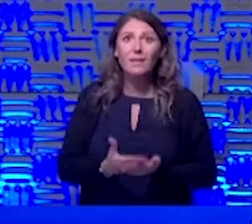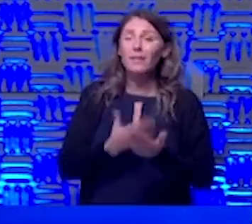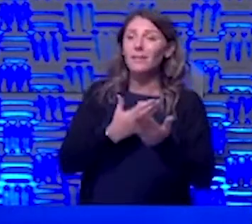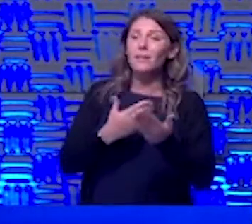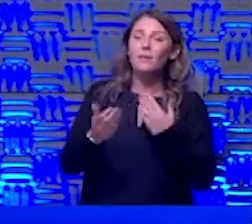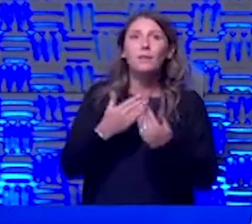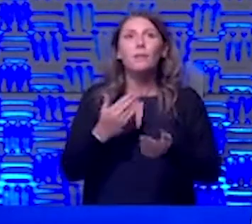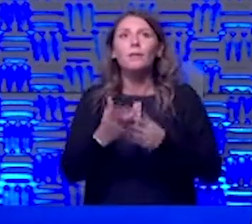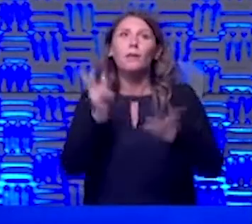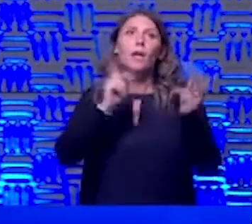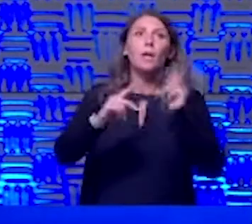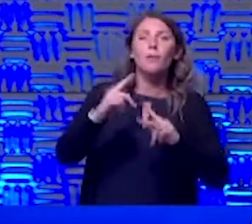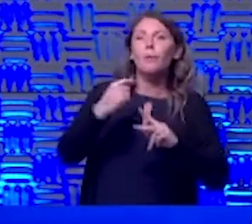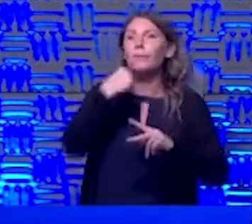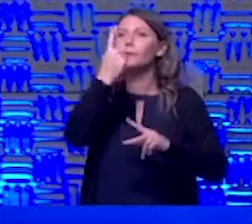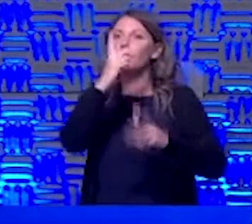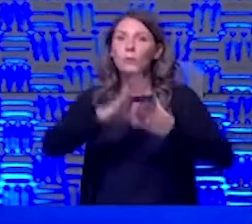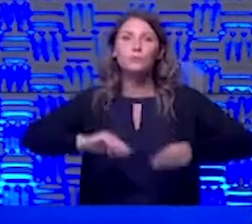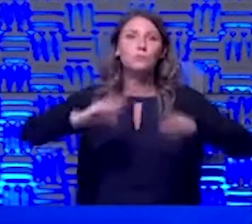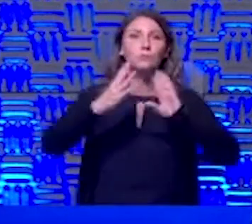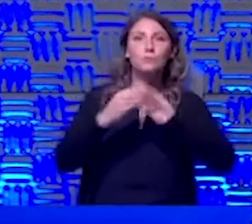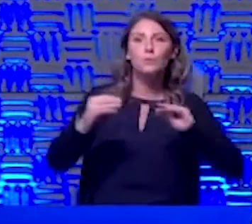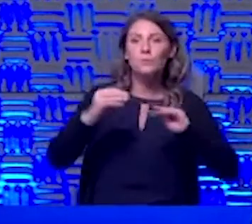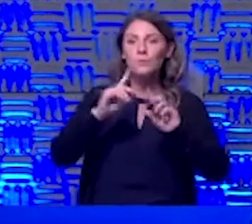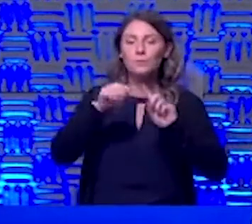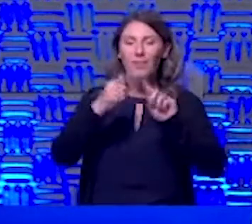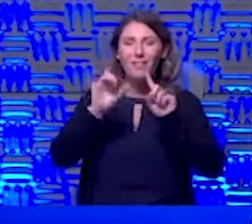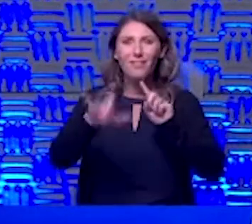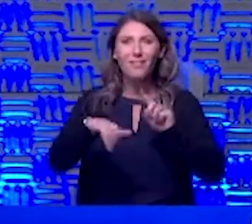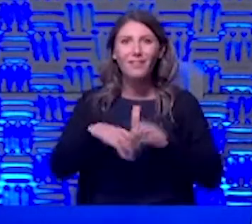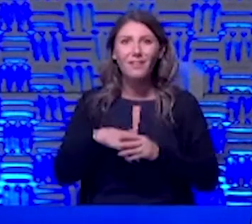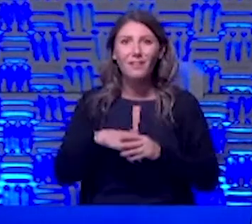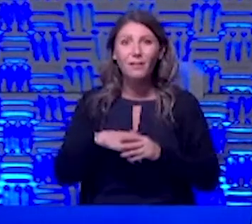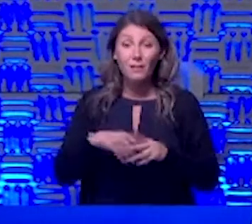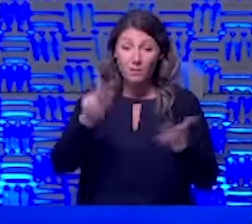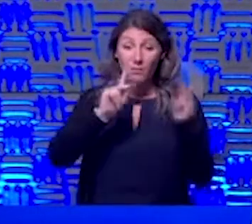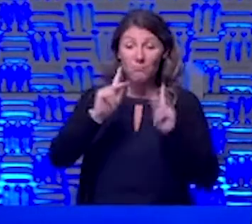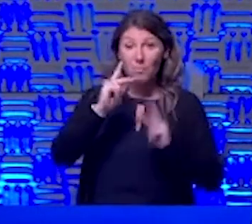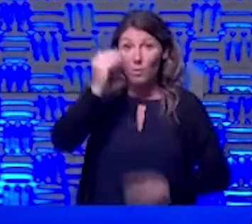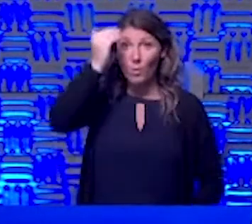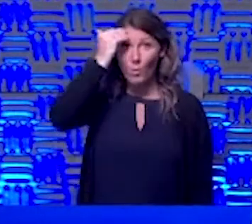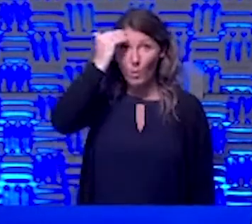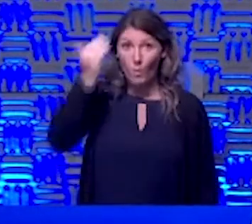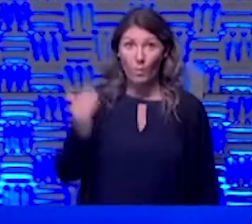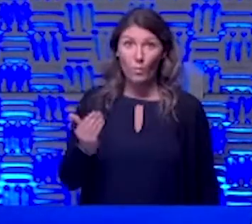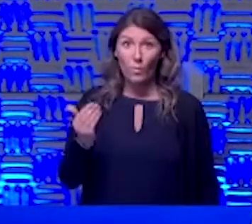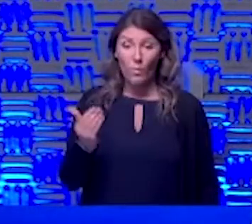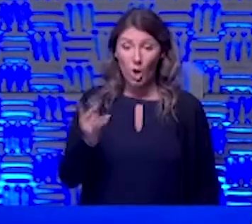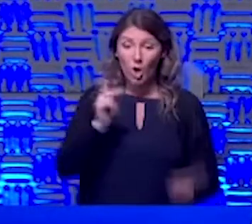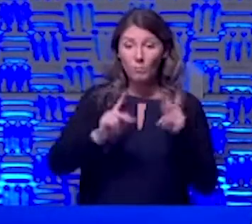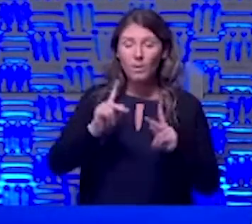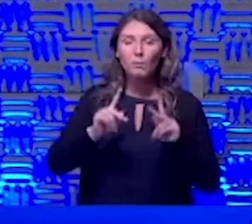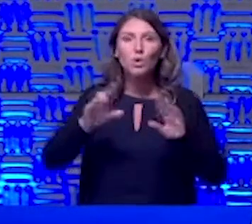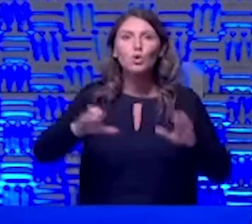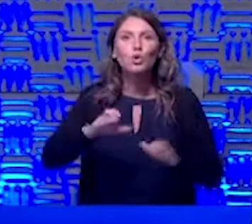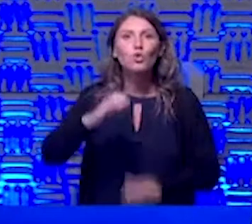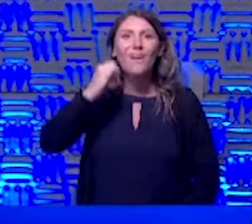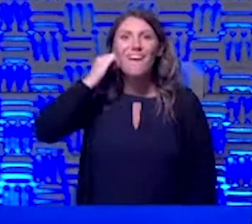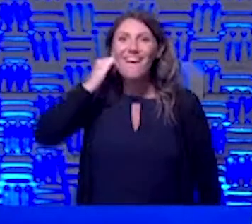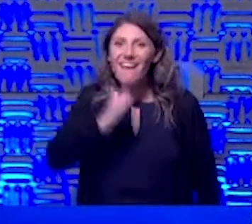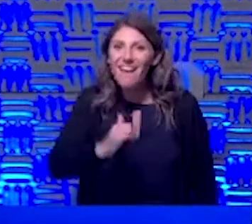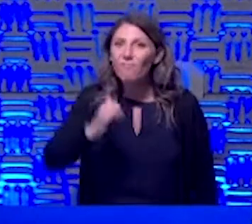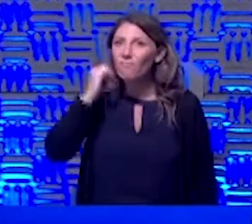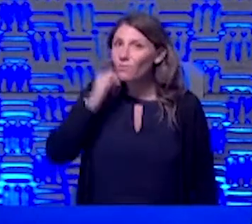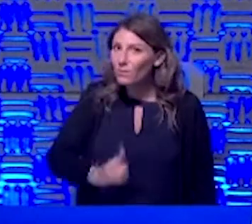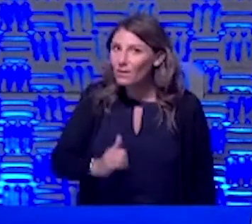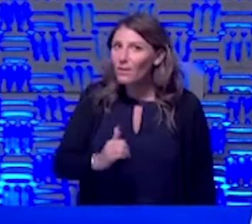voices trying to tell stories about this, the people who are in the know are the ones who do this every single day. And